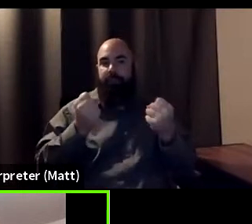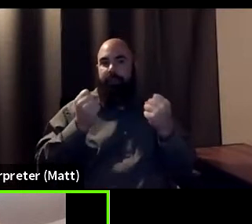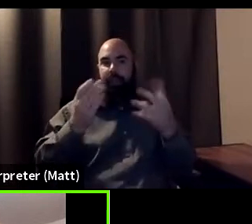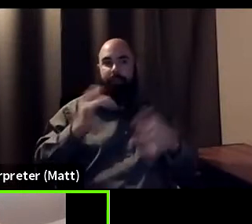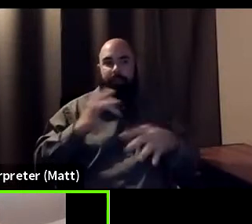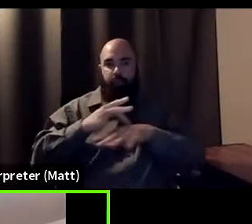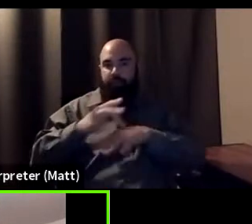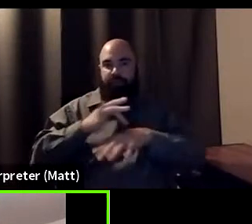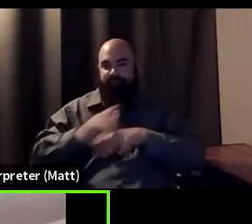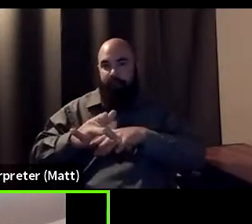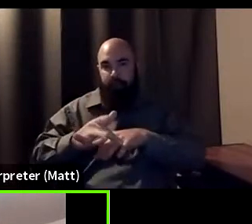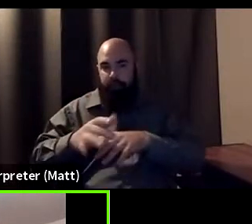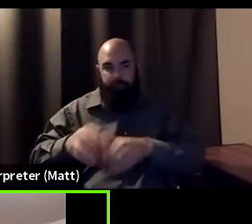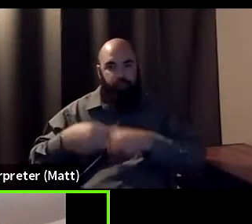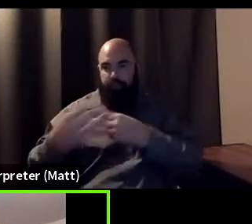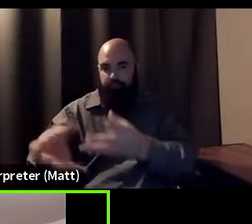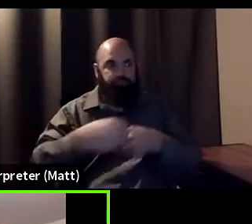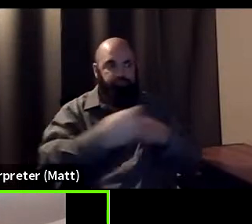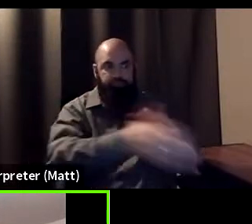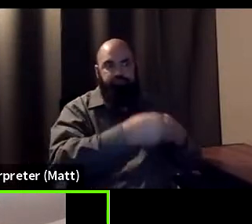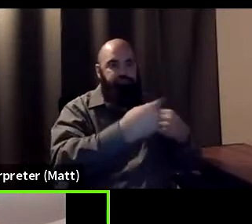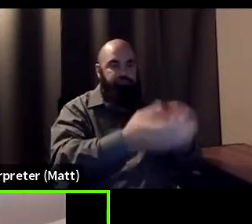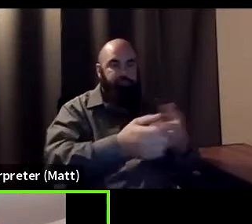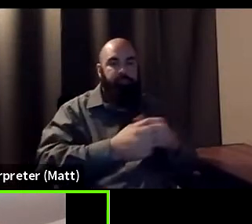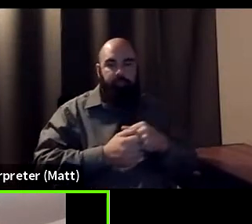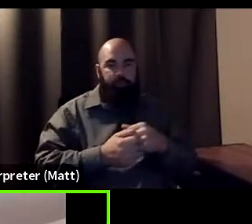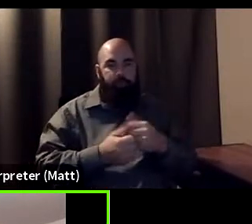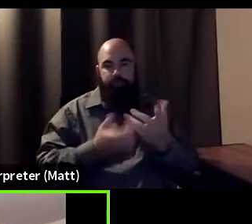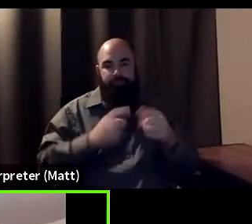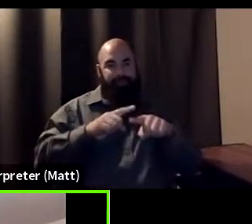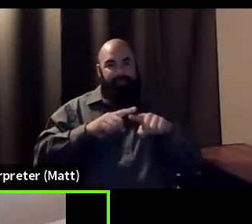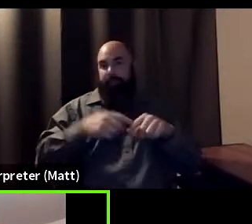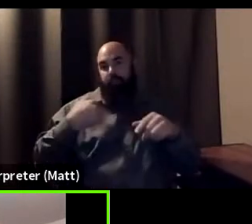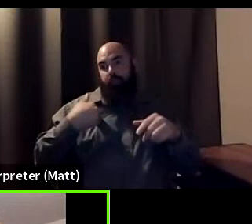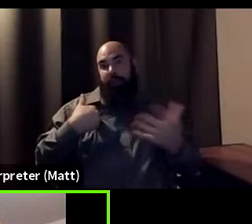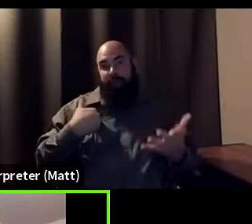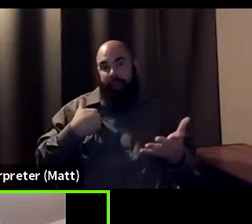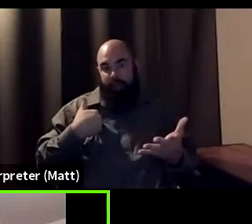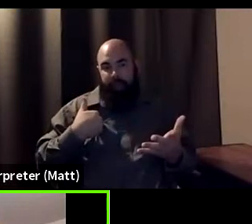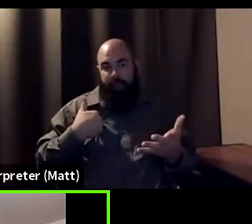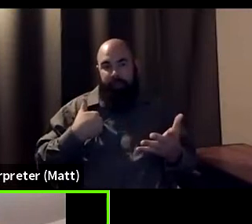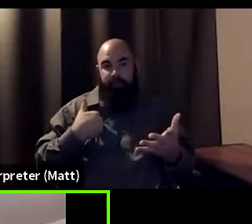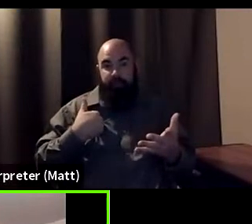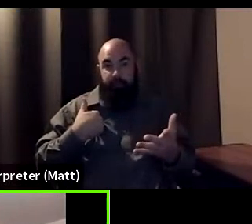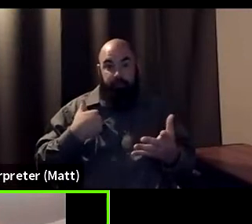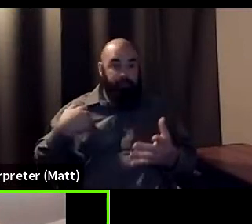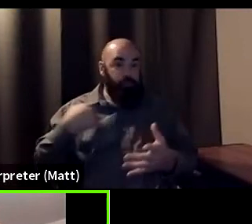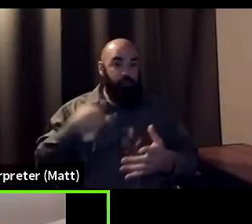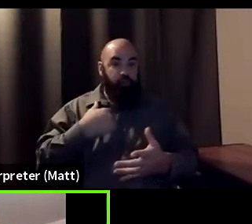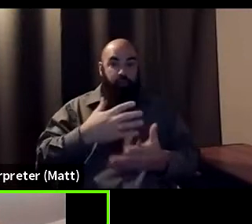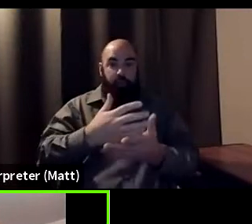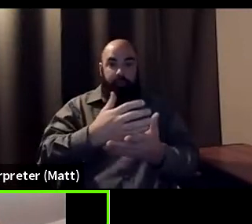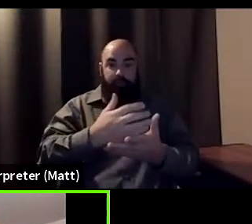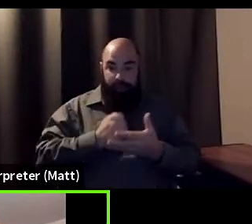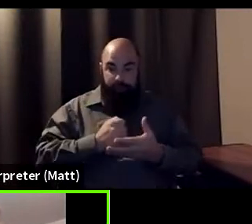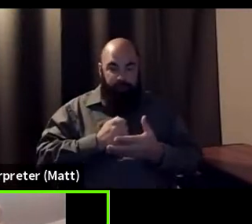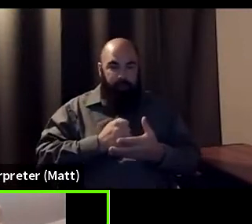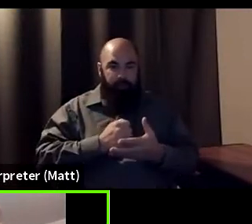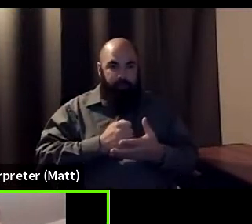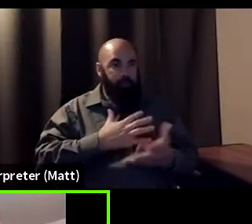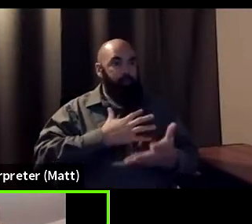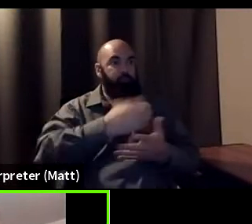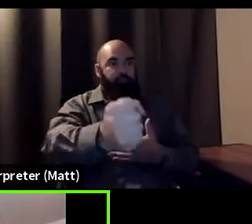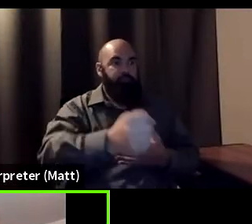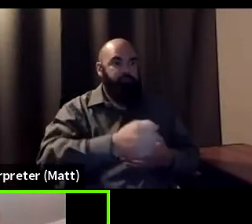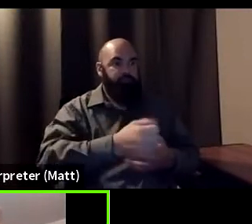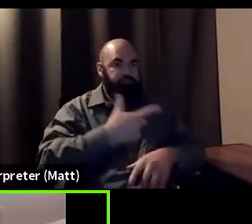got each week. And so we were offering doses based on what we received, because as soon as we got it, we were distributing it and we were